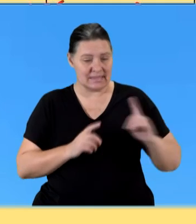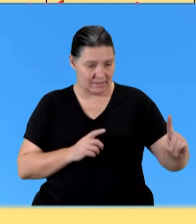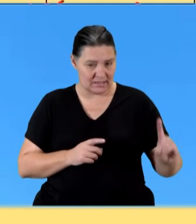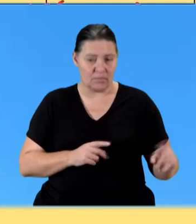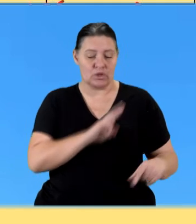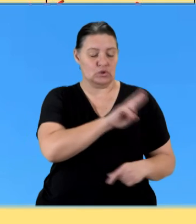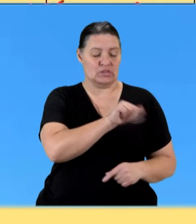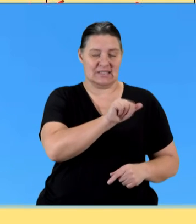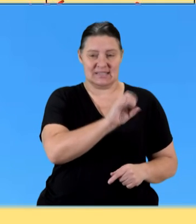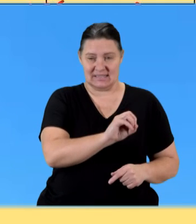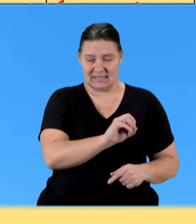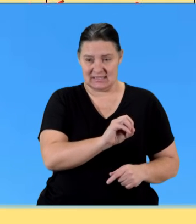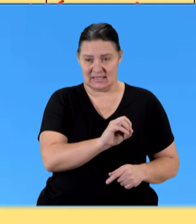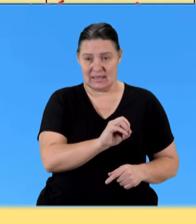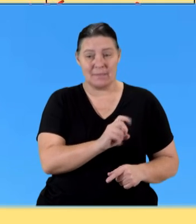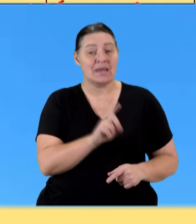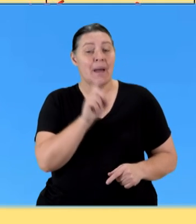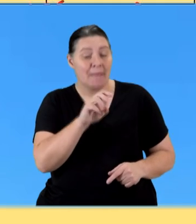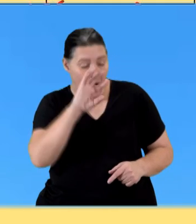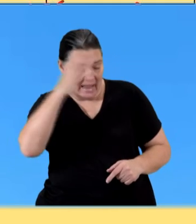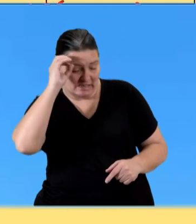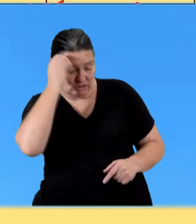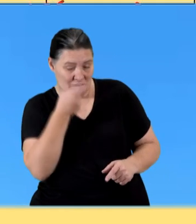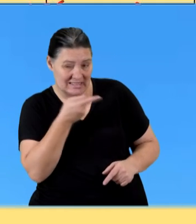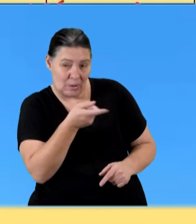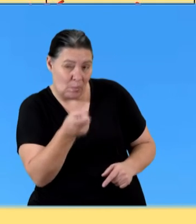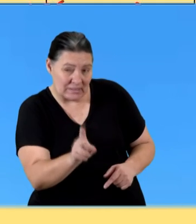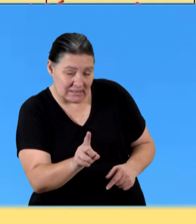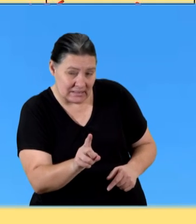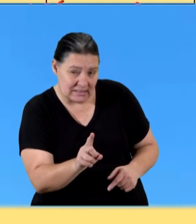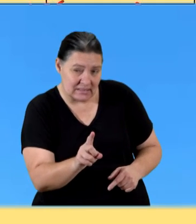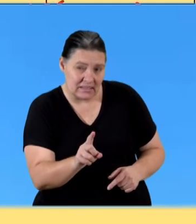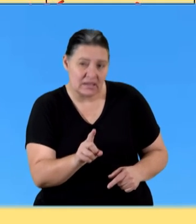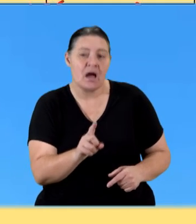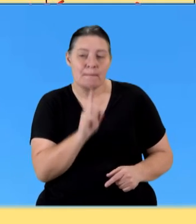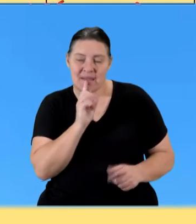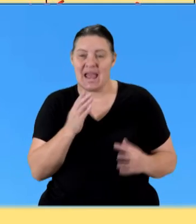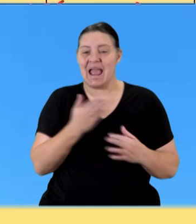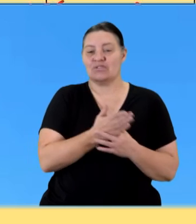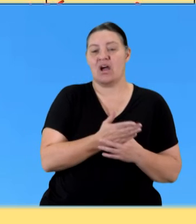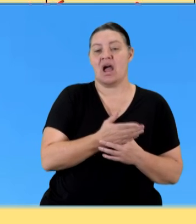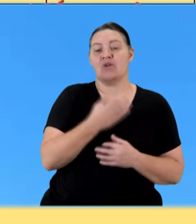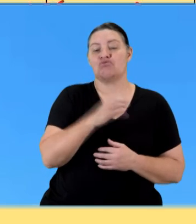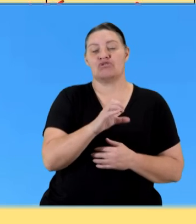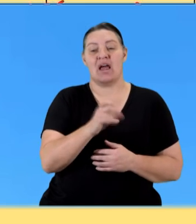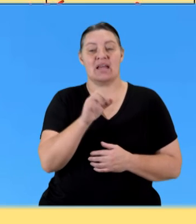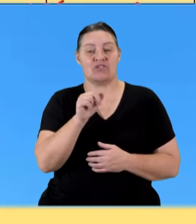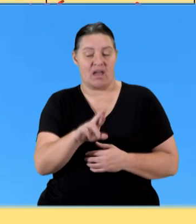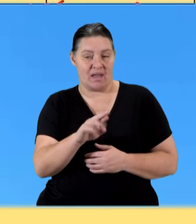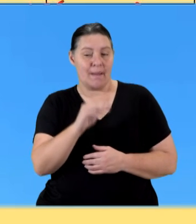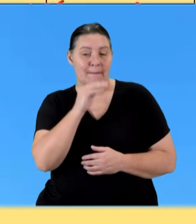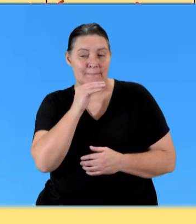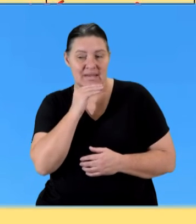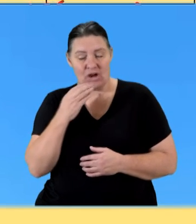it with 260. But what I'm much interested in is the entry in the creditors ledger, which